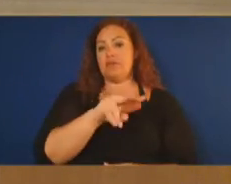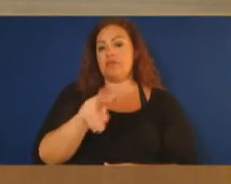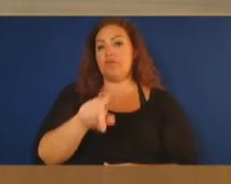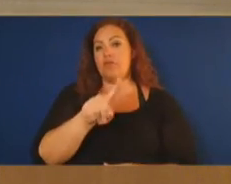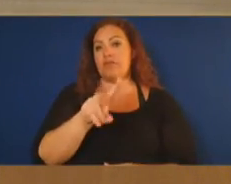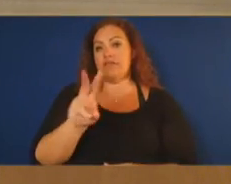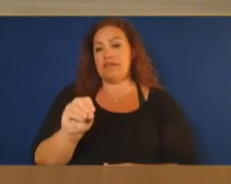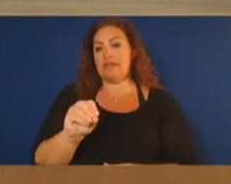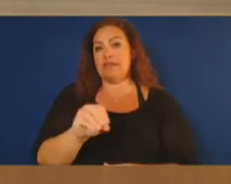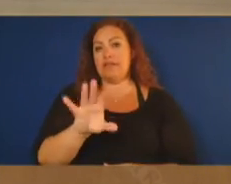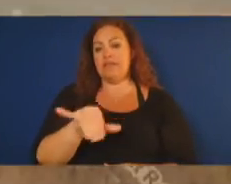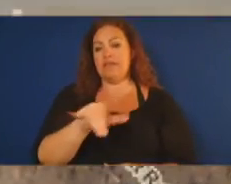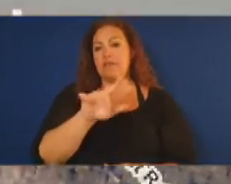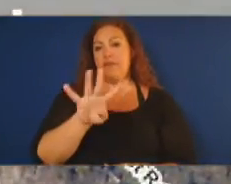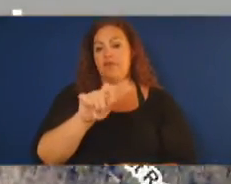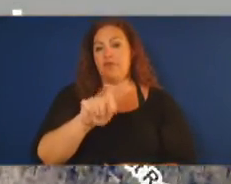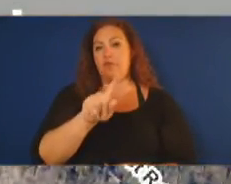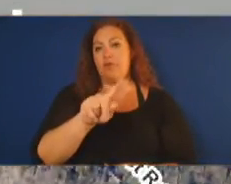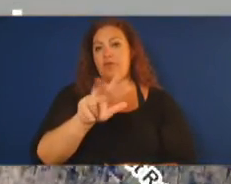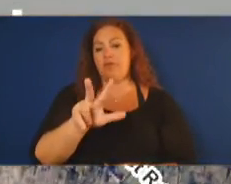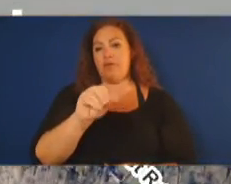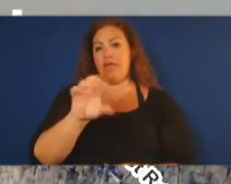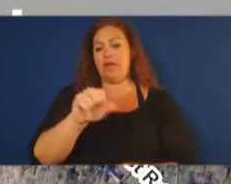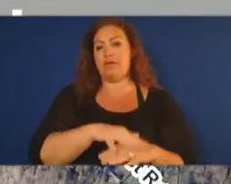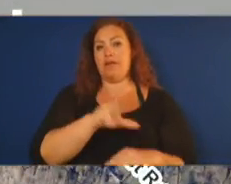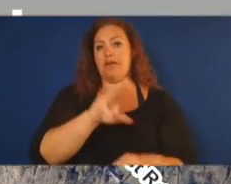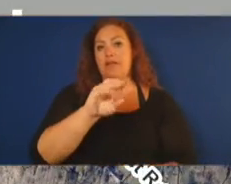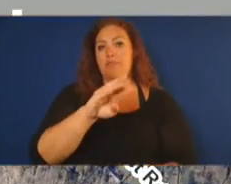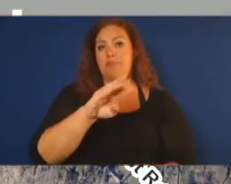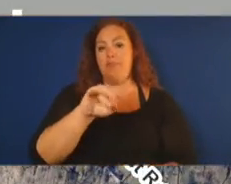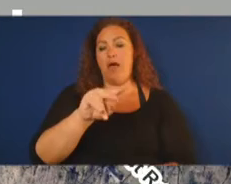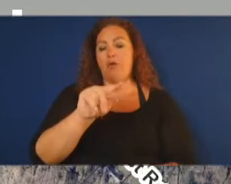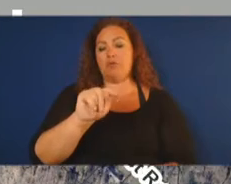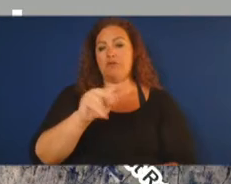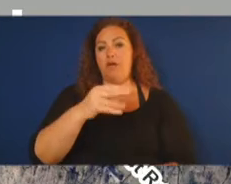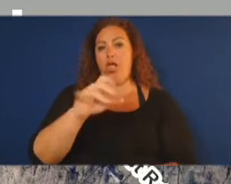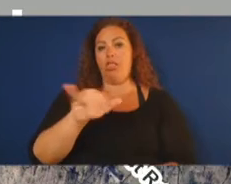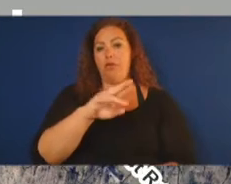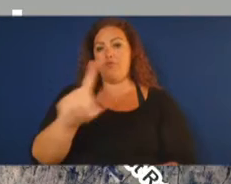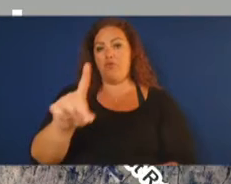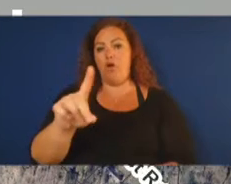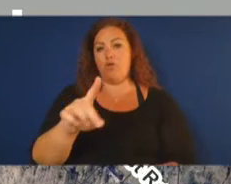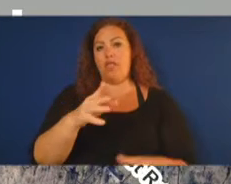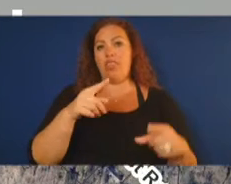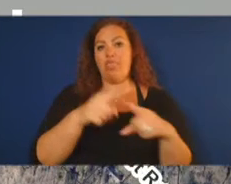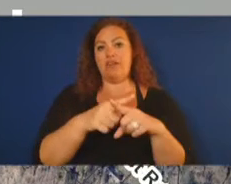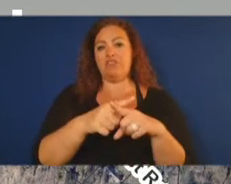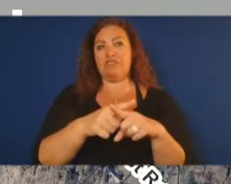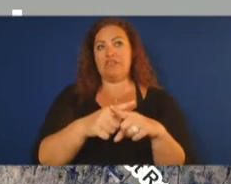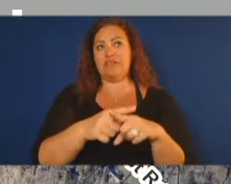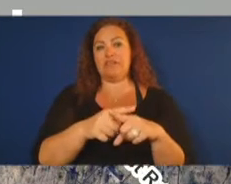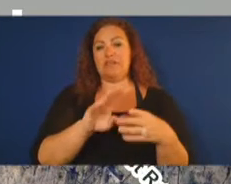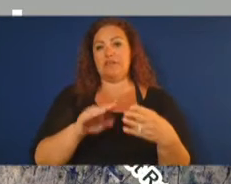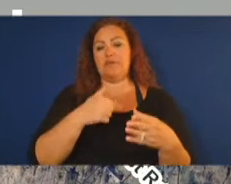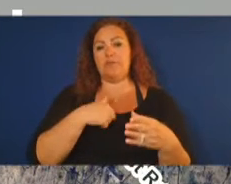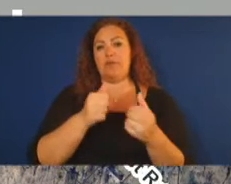that's 24.13 Acres on Mount Holly Road um just uh at the intersection excuse me with Creston Circle